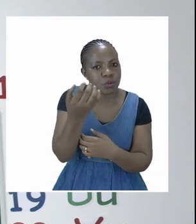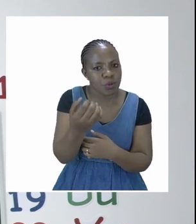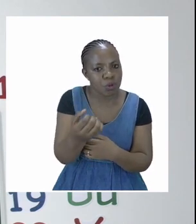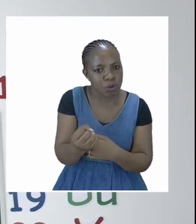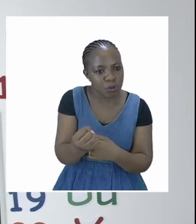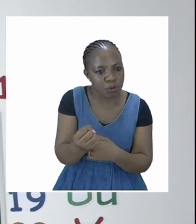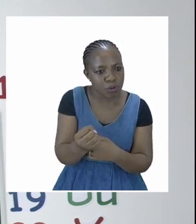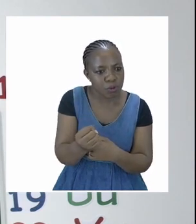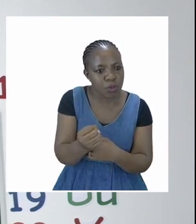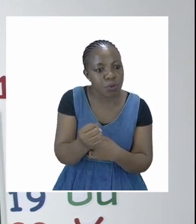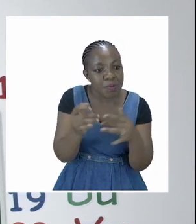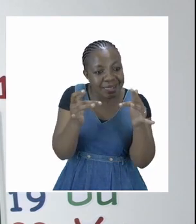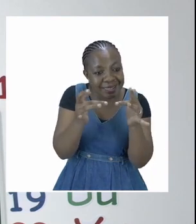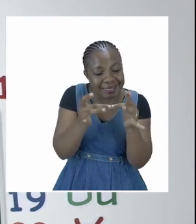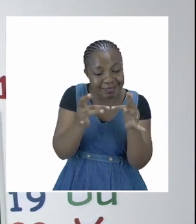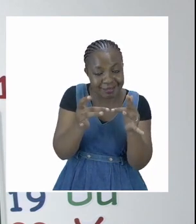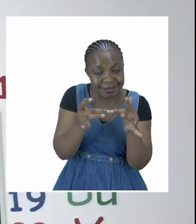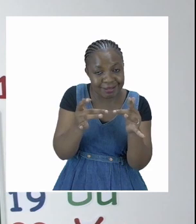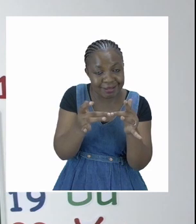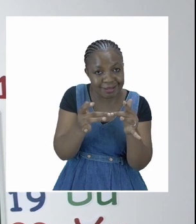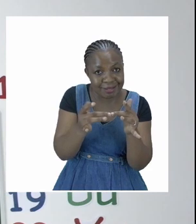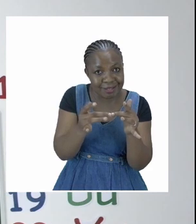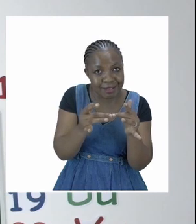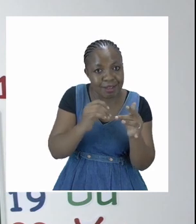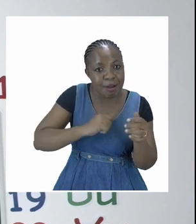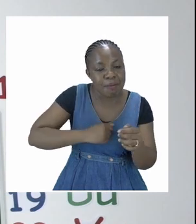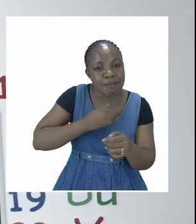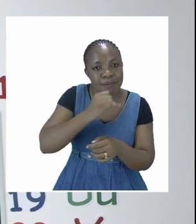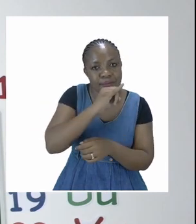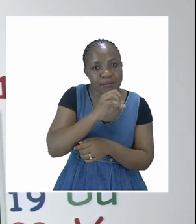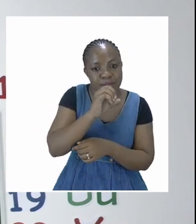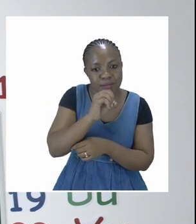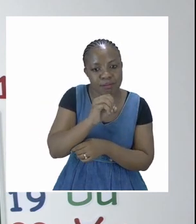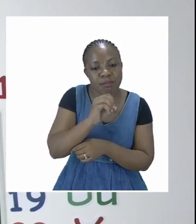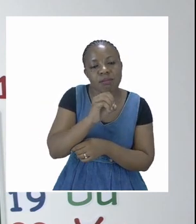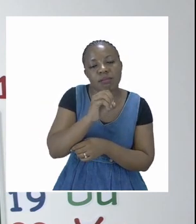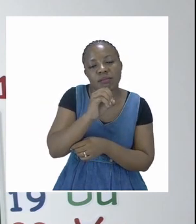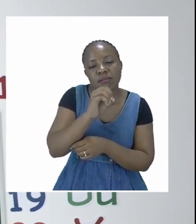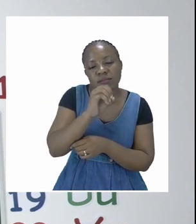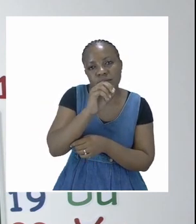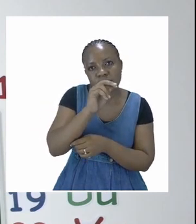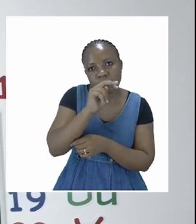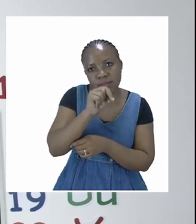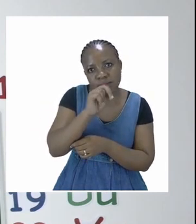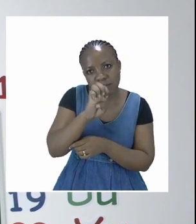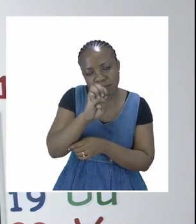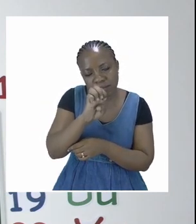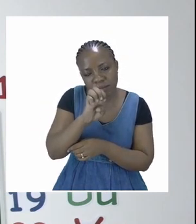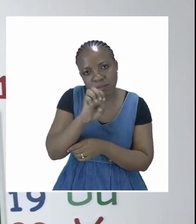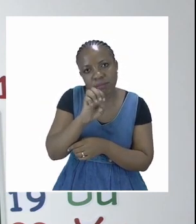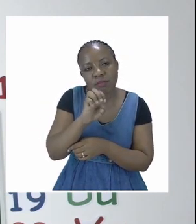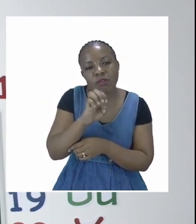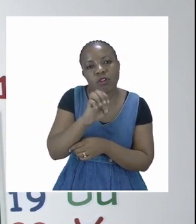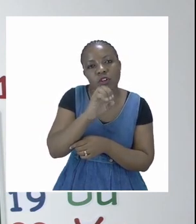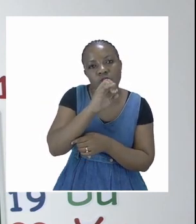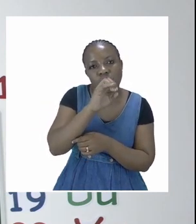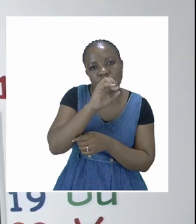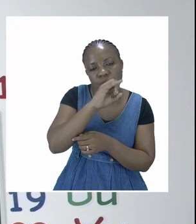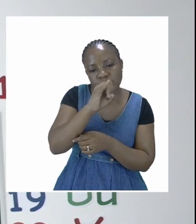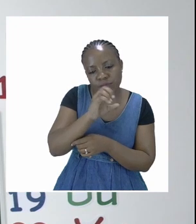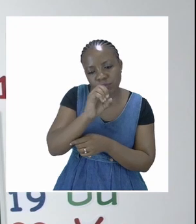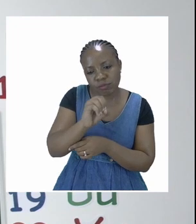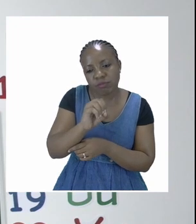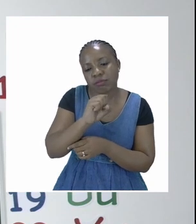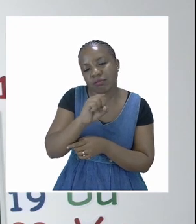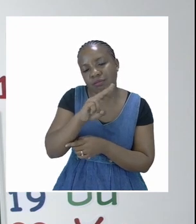our online platforms, MyZone and Zoshi Facebook pages, and in addition,